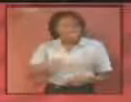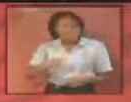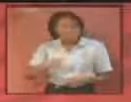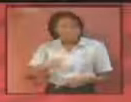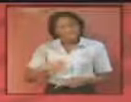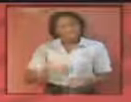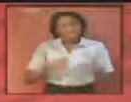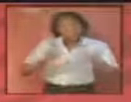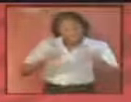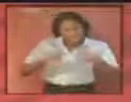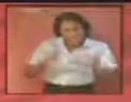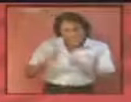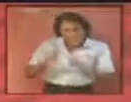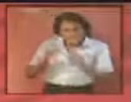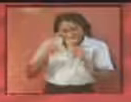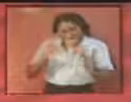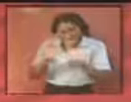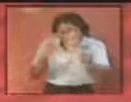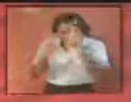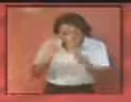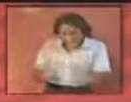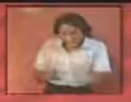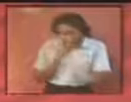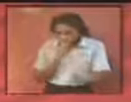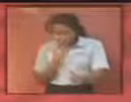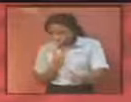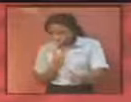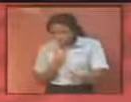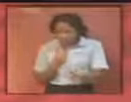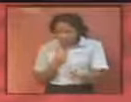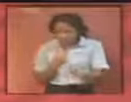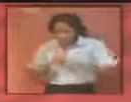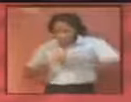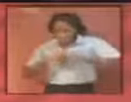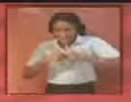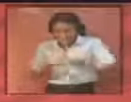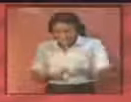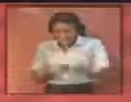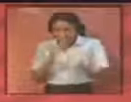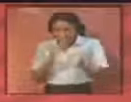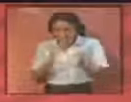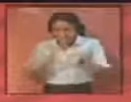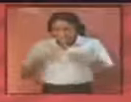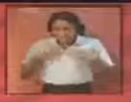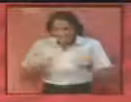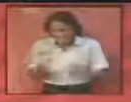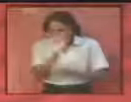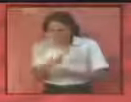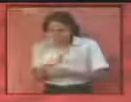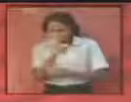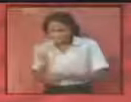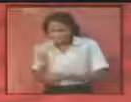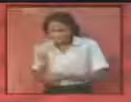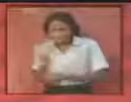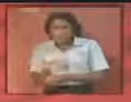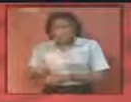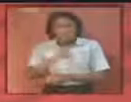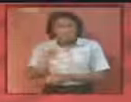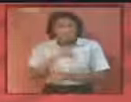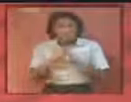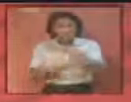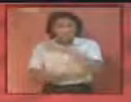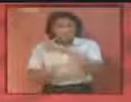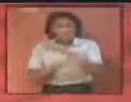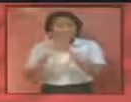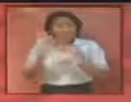cases, etc. And of course, countries are also advised to closely monitor viruses entering their country by